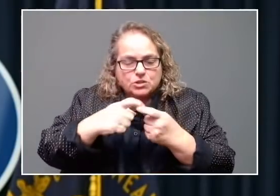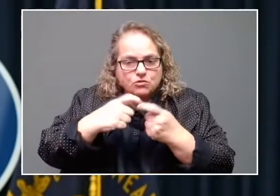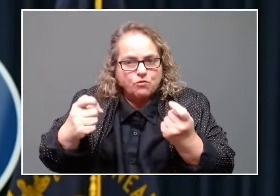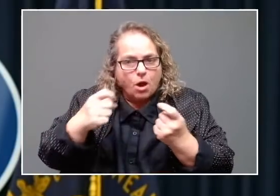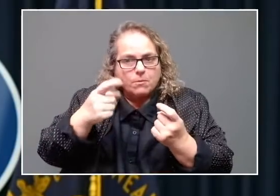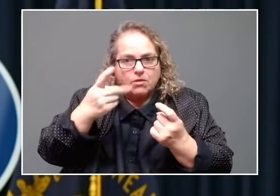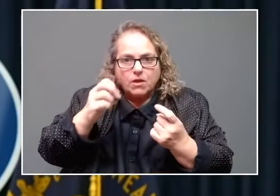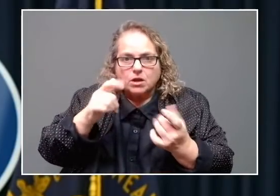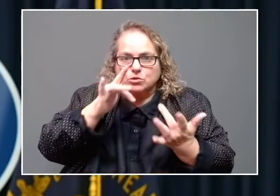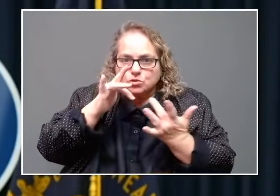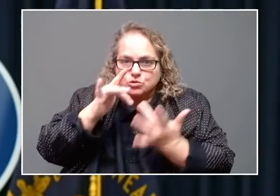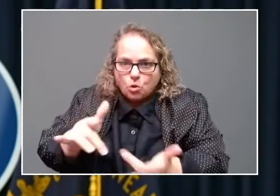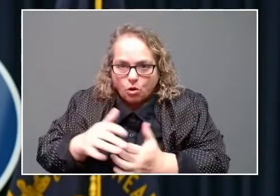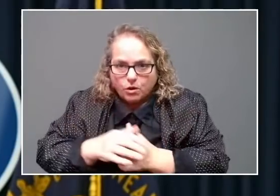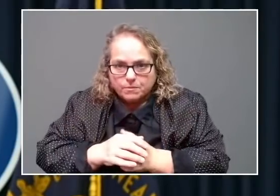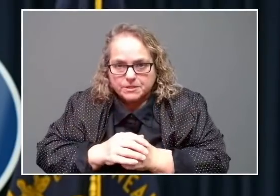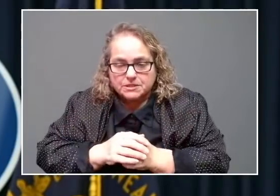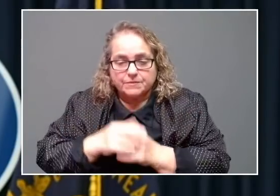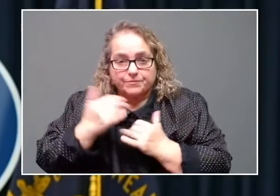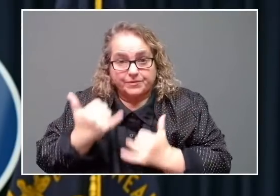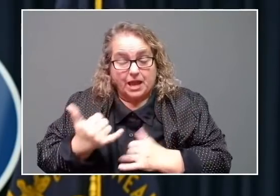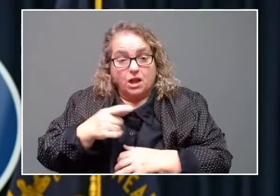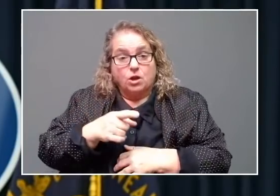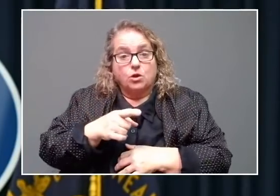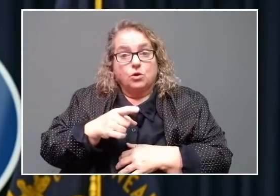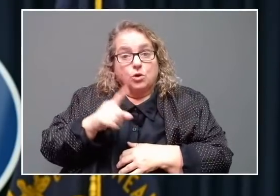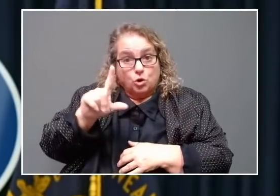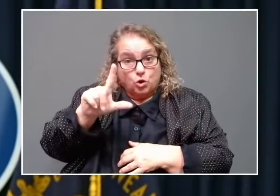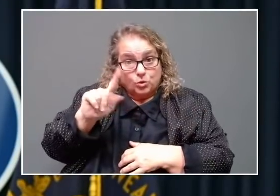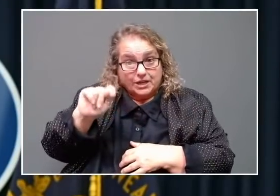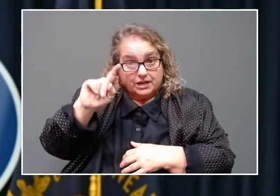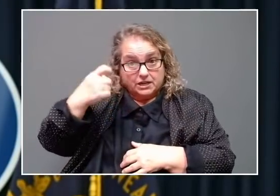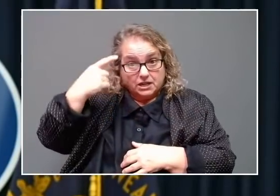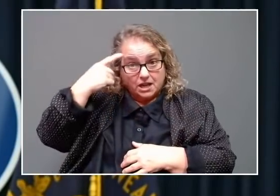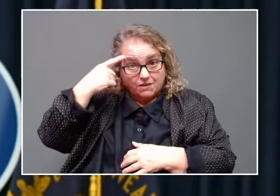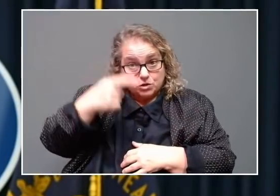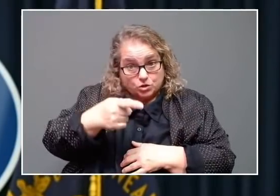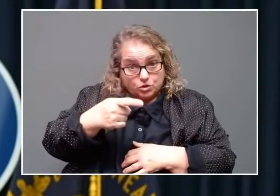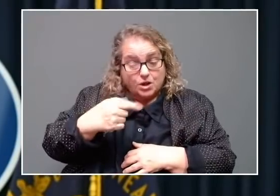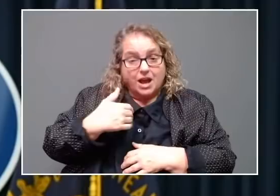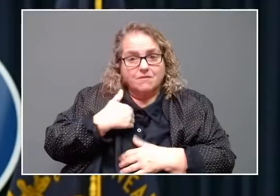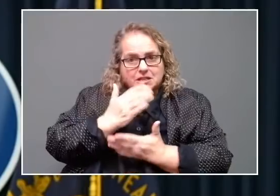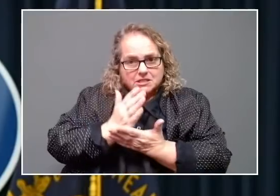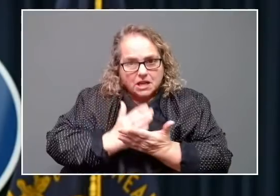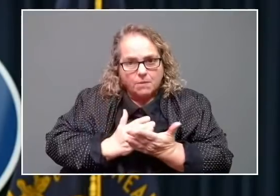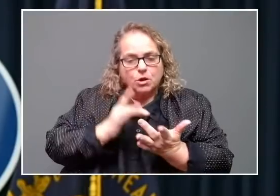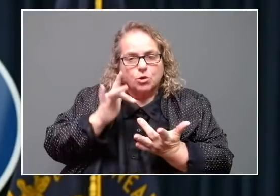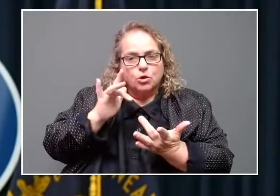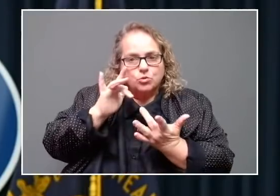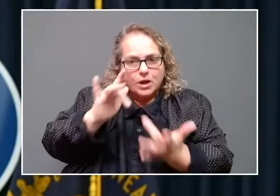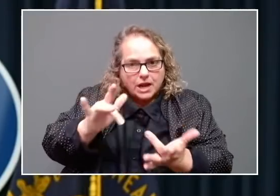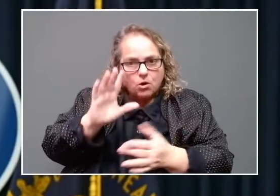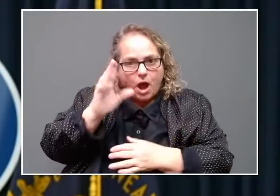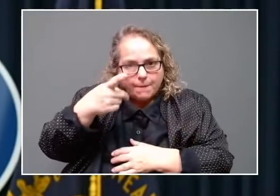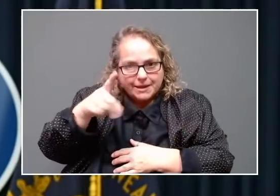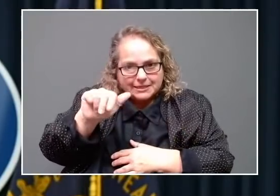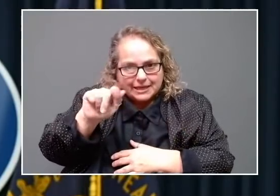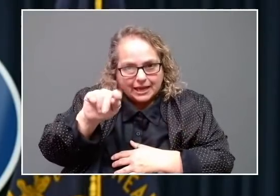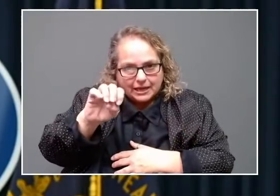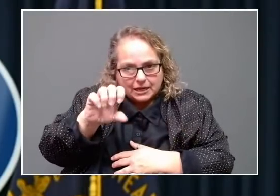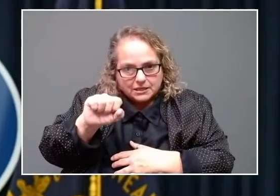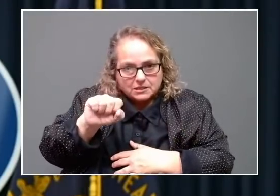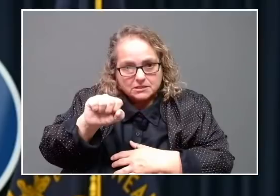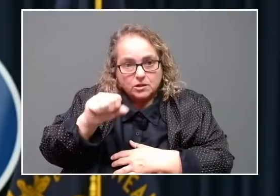some more tornado updates, and then we'll come back. We'll talk about the weather. We'll honor a